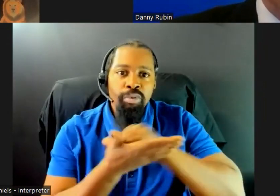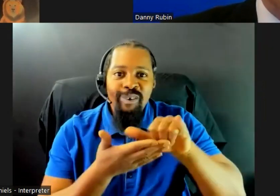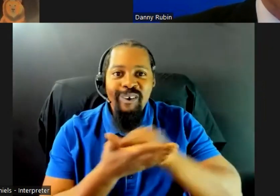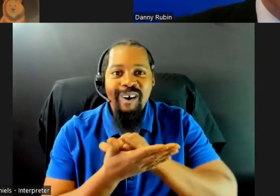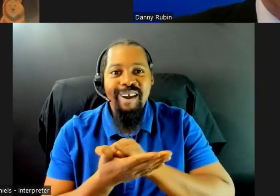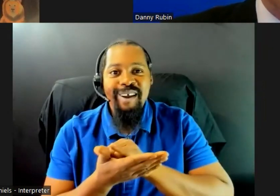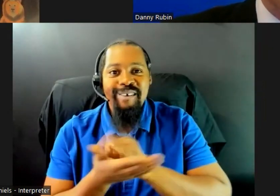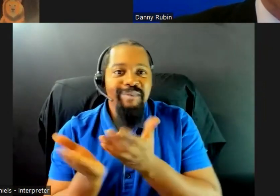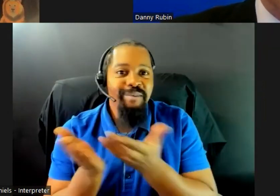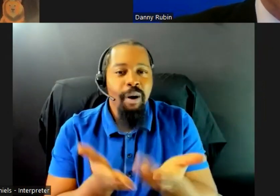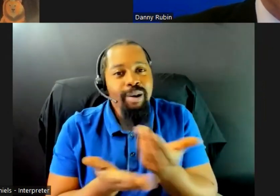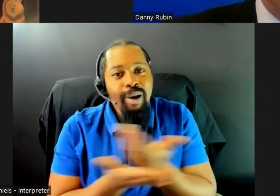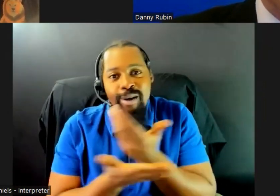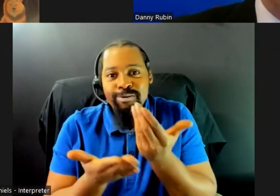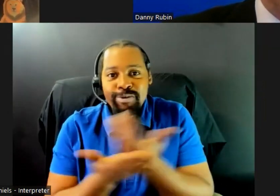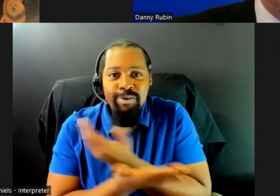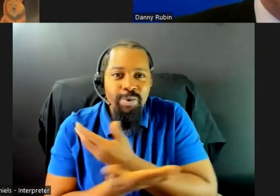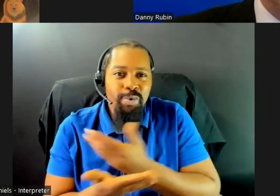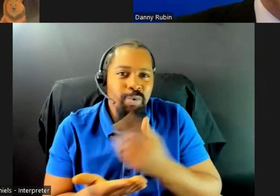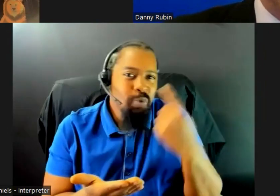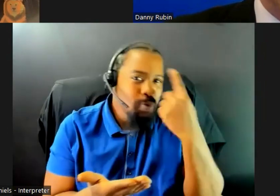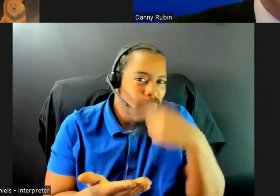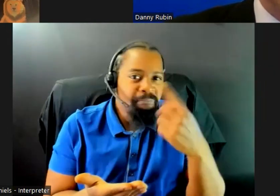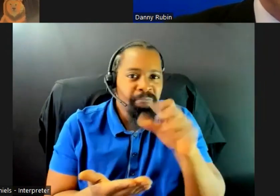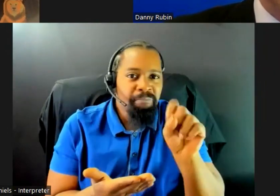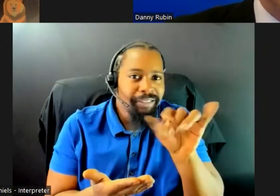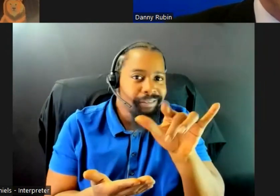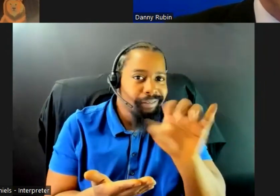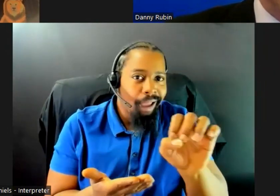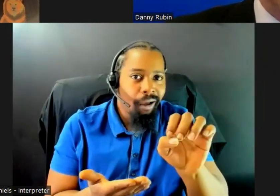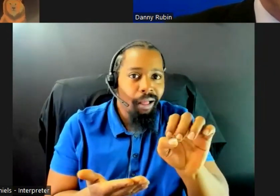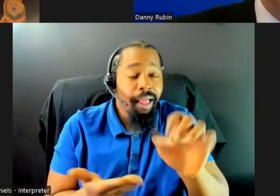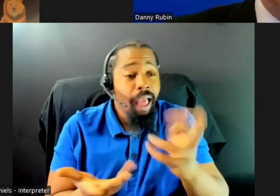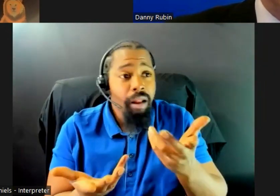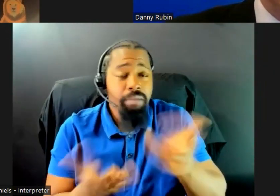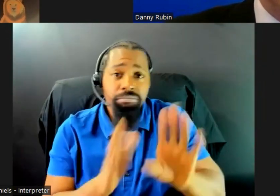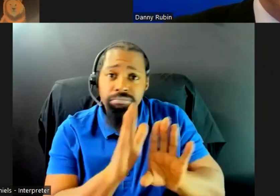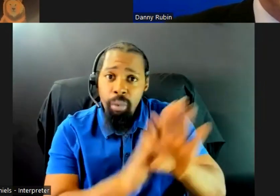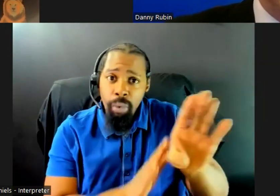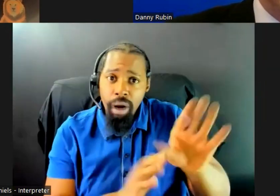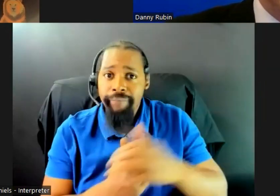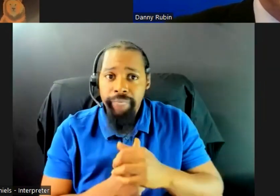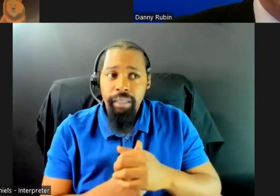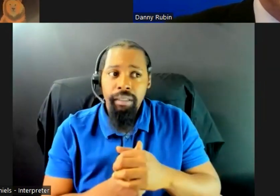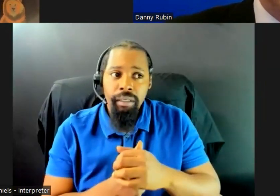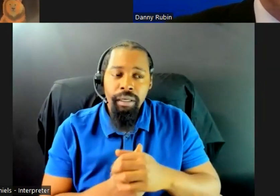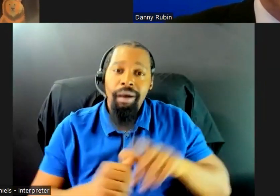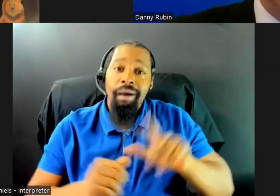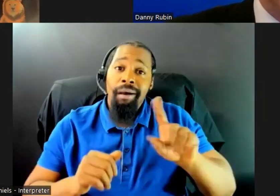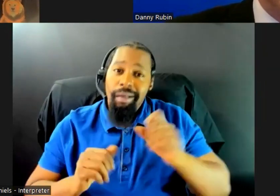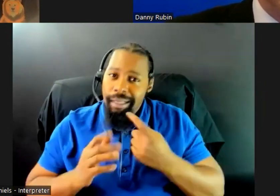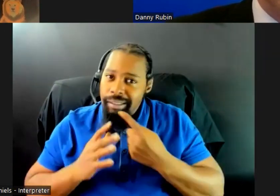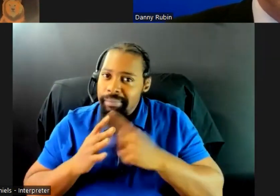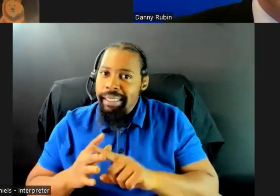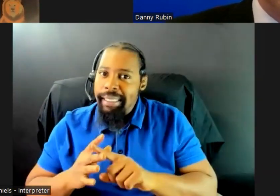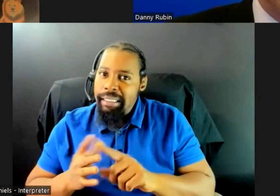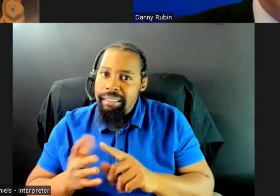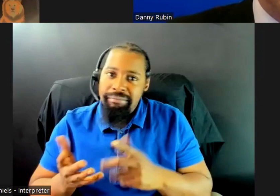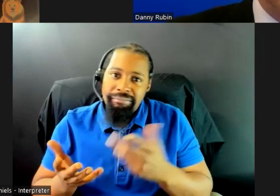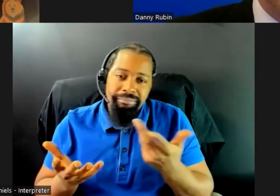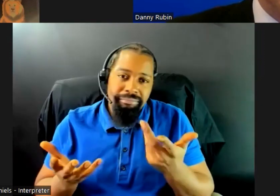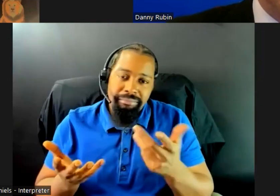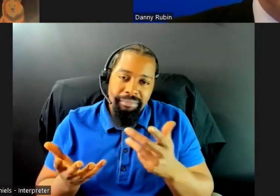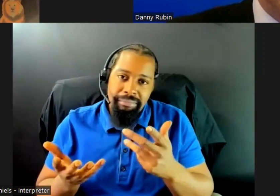and it took off from there. In the beginning, it wasn't that big. Of course, every order was